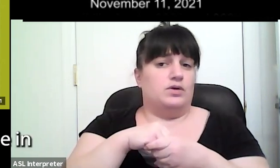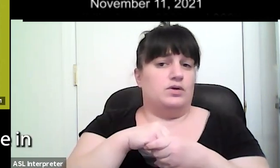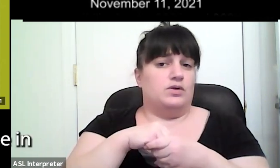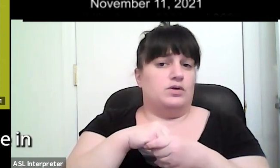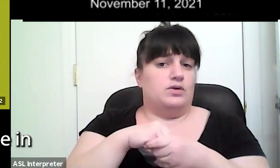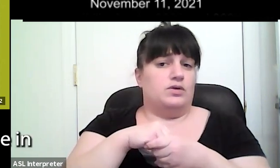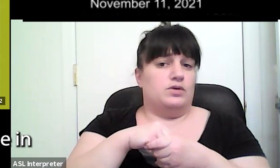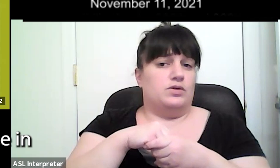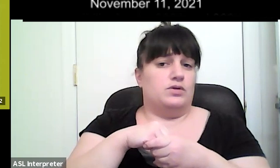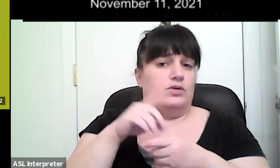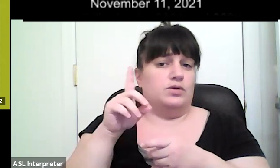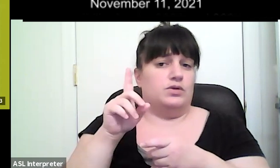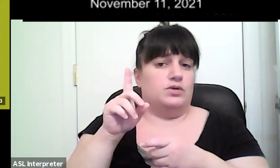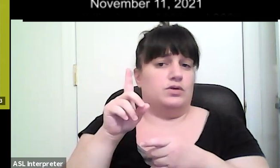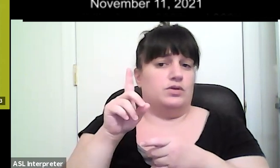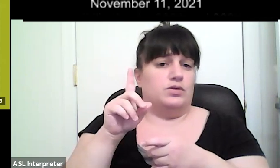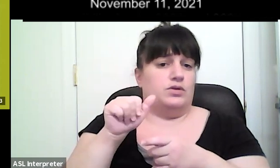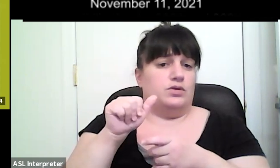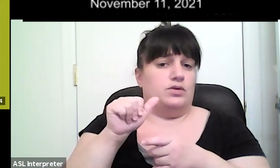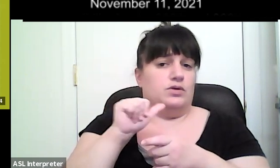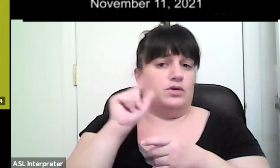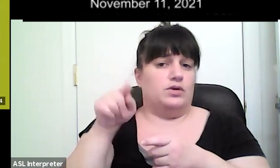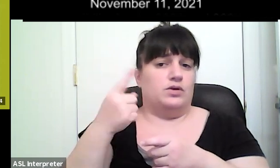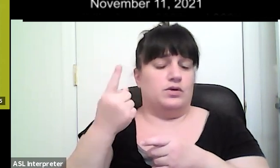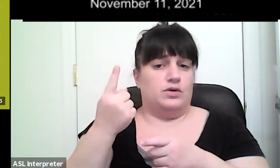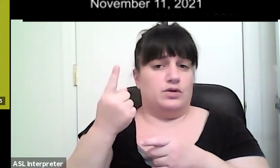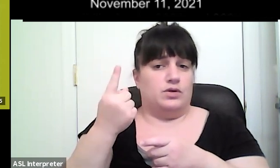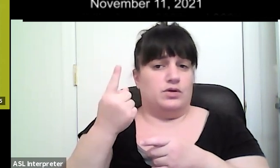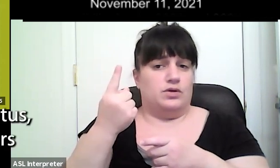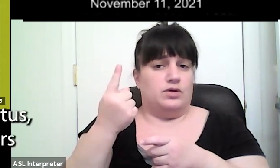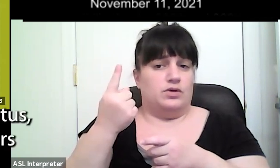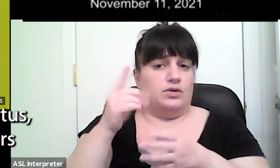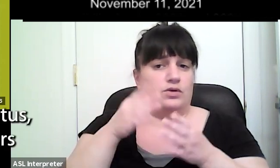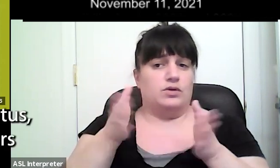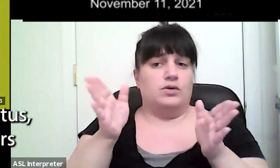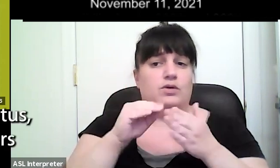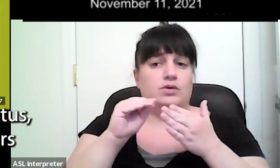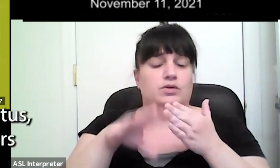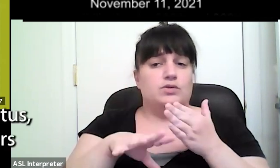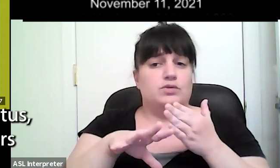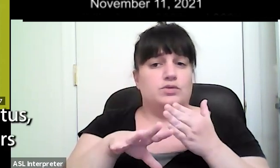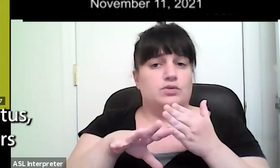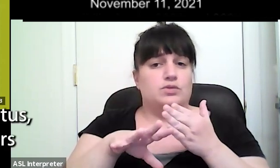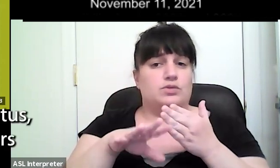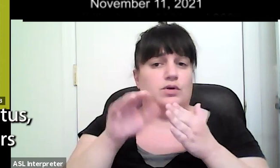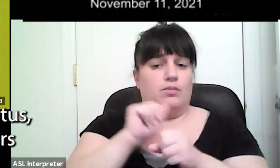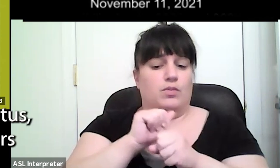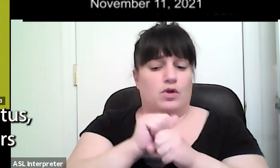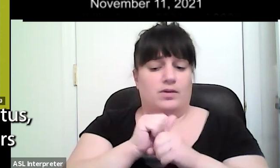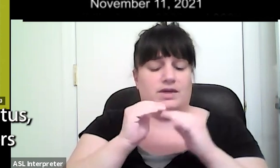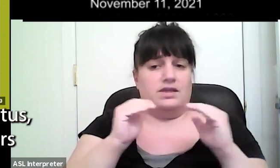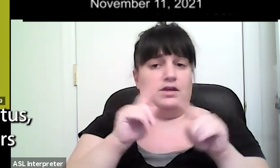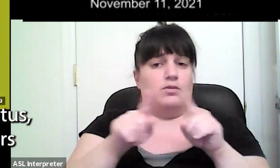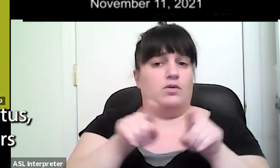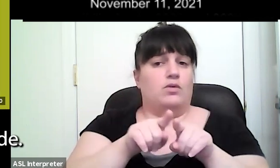disabled BRPOC in not only in the mass student or mass employment status, but also